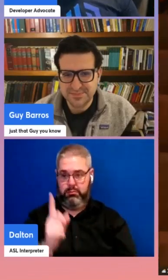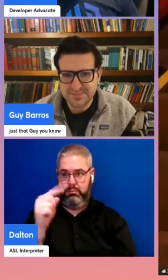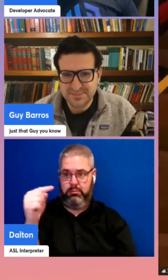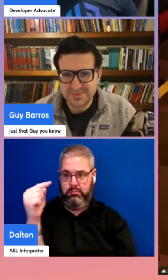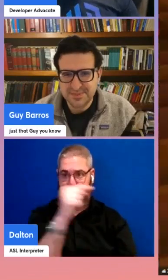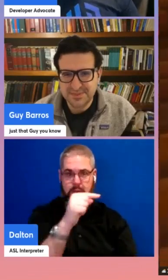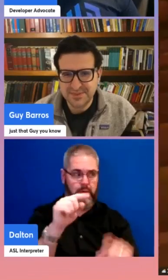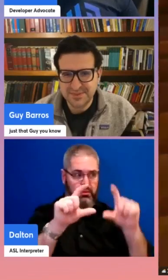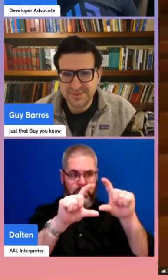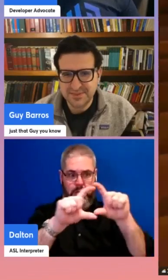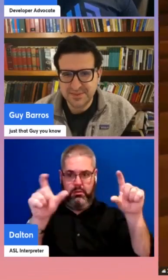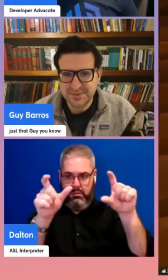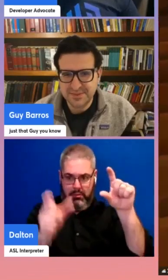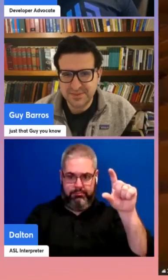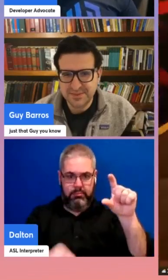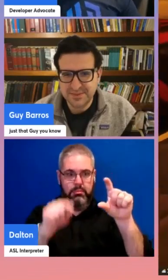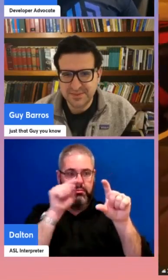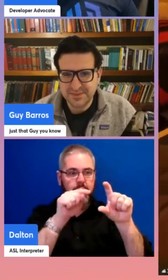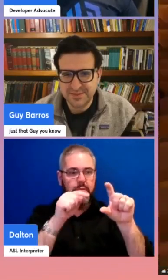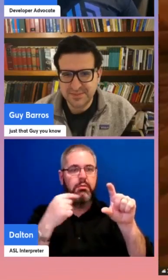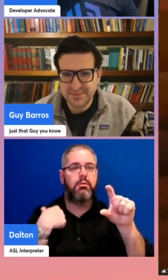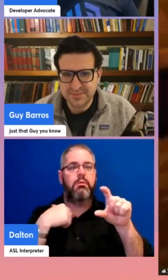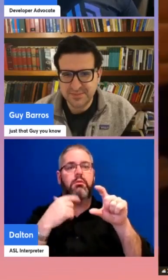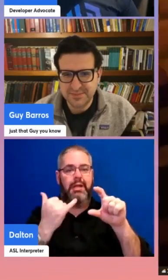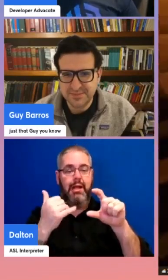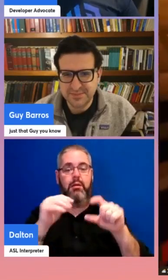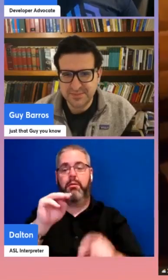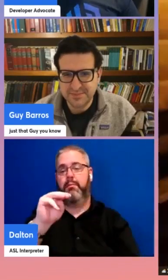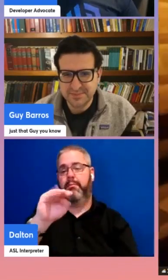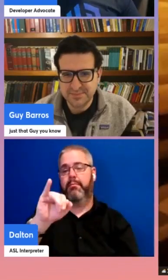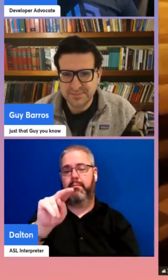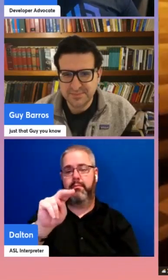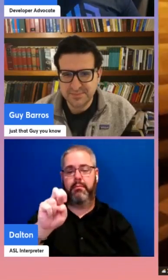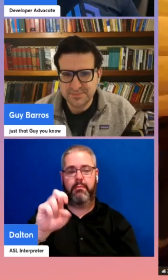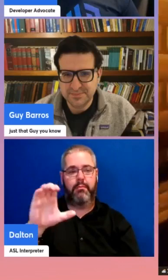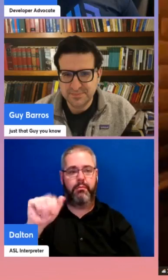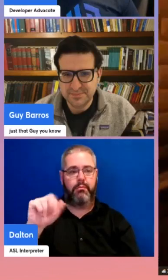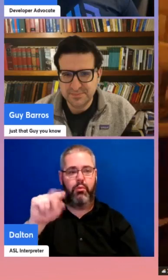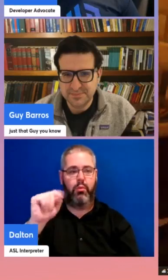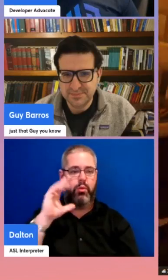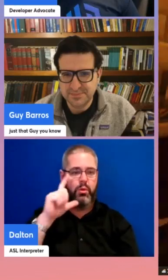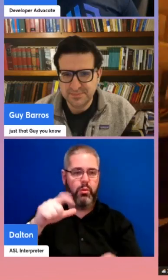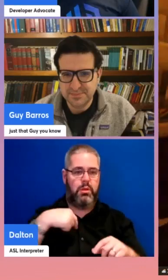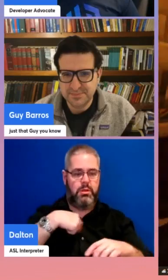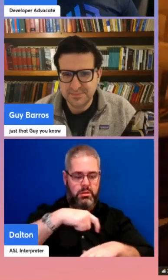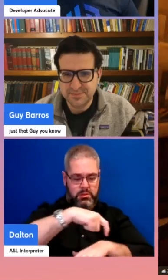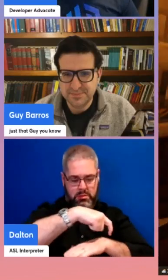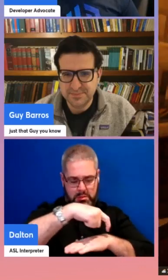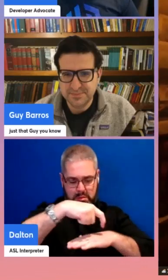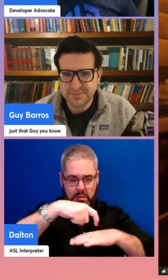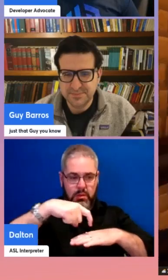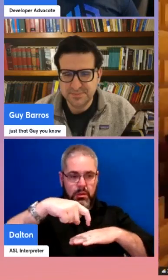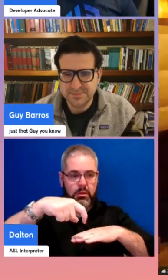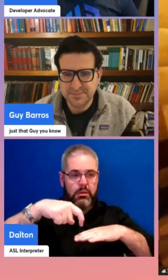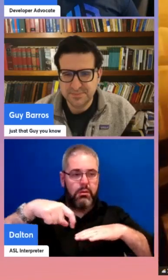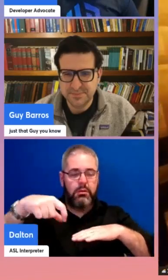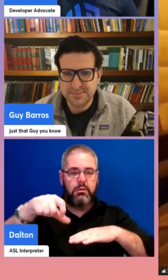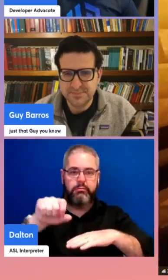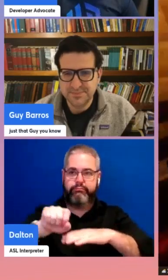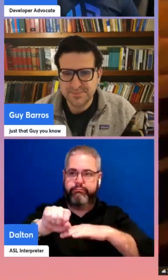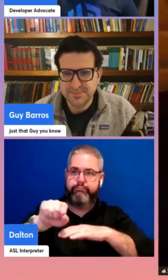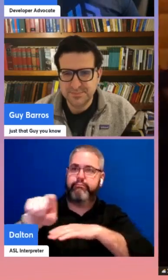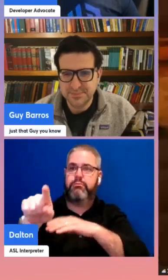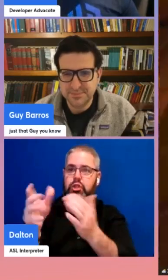we're going to go into a minecart. The minecart is going to scuttle along the track here, and it's going to send the request into the